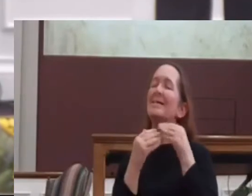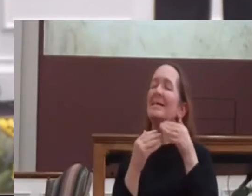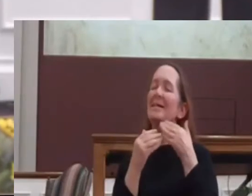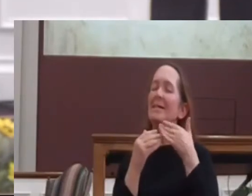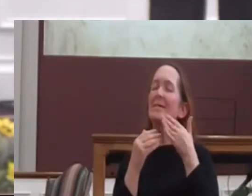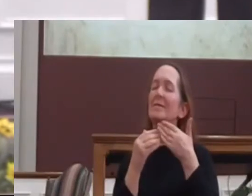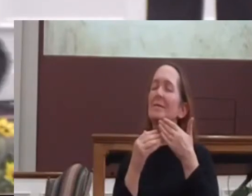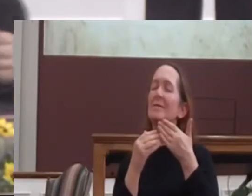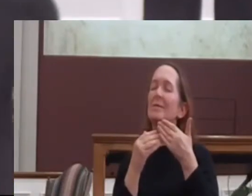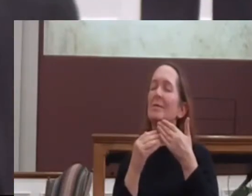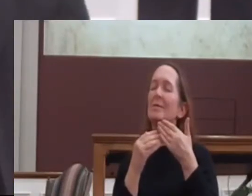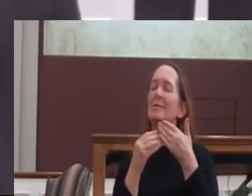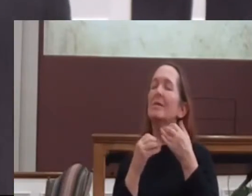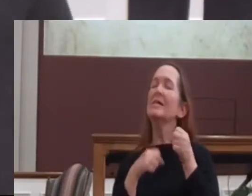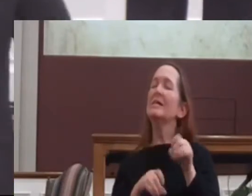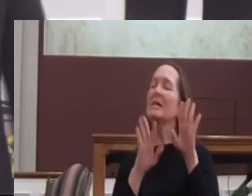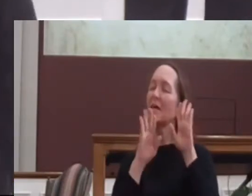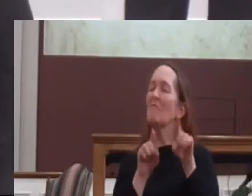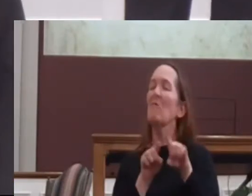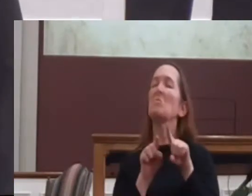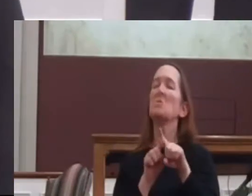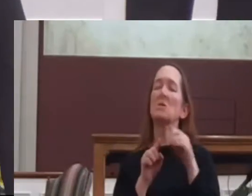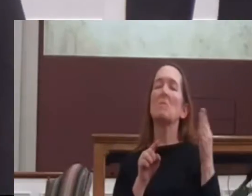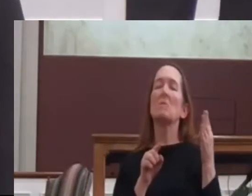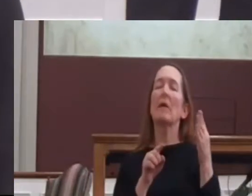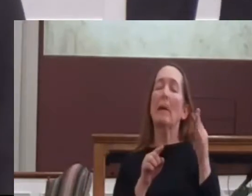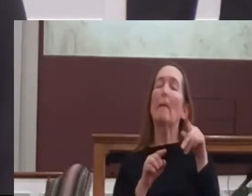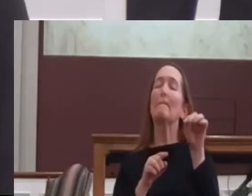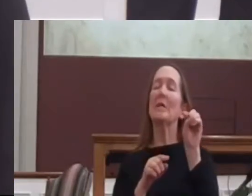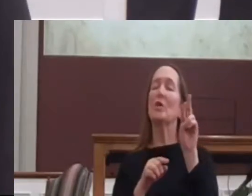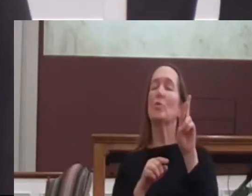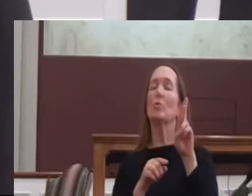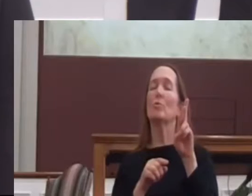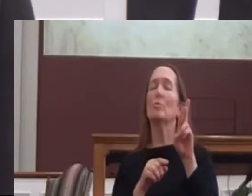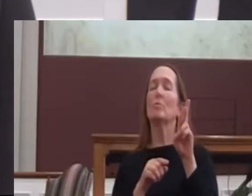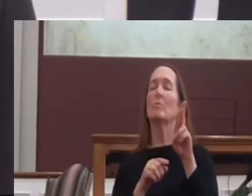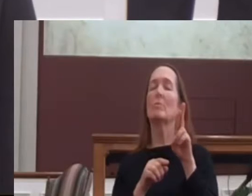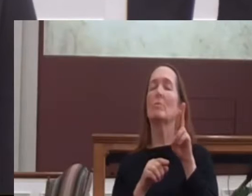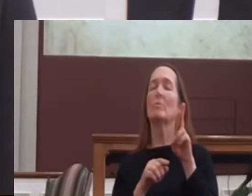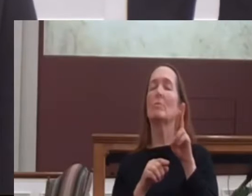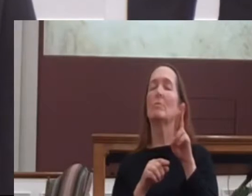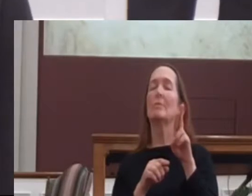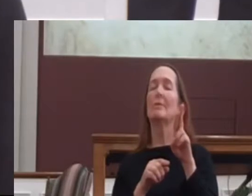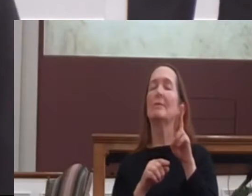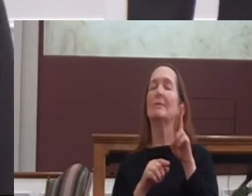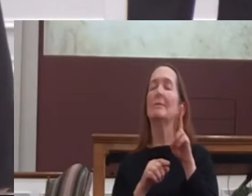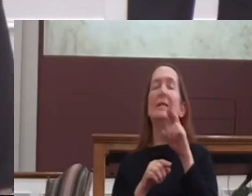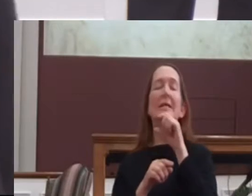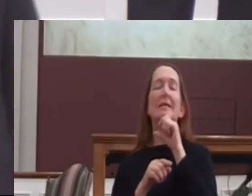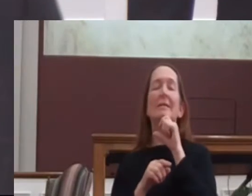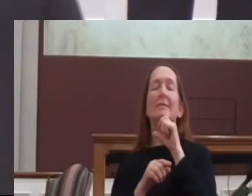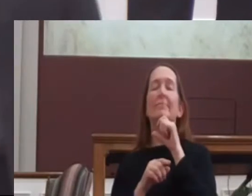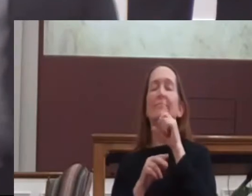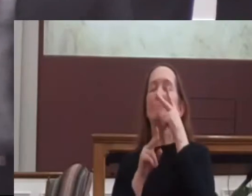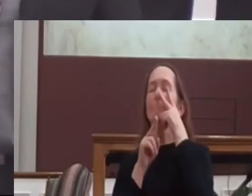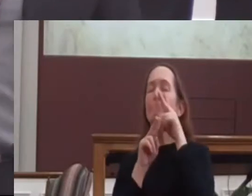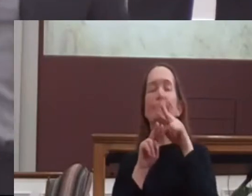But Lord, it's so easy for us to succumb to the same thing that Peter